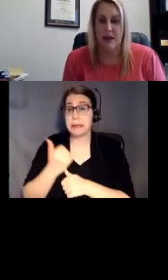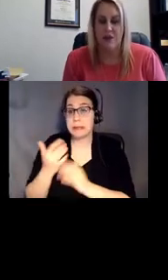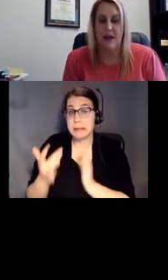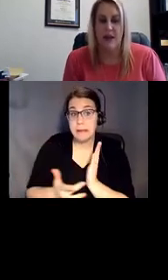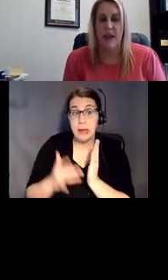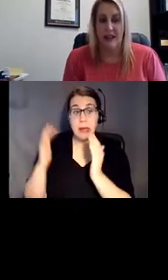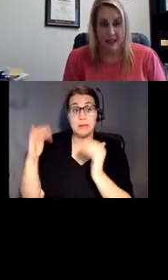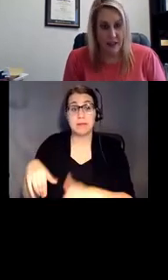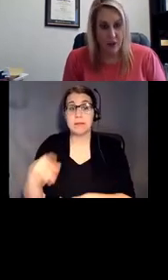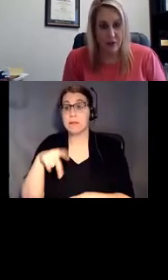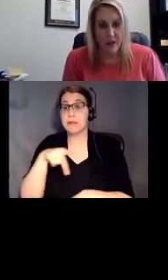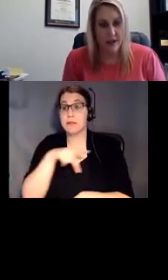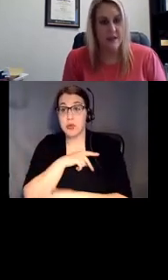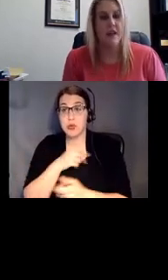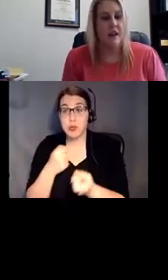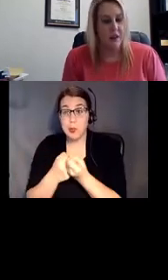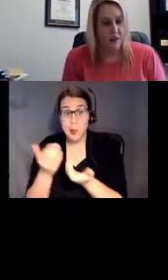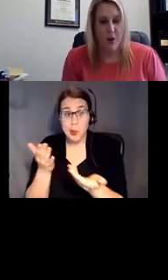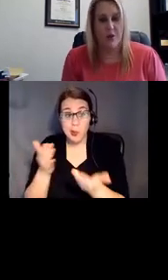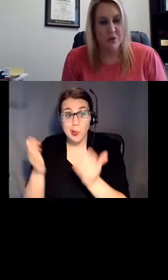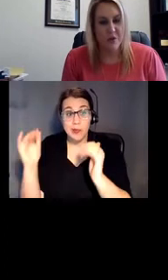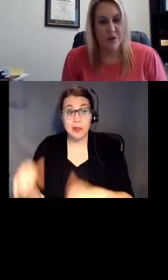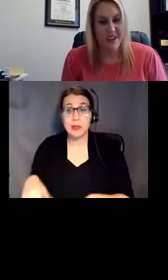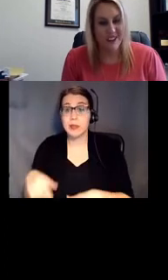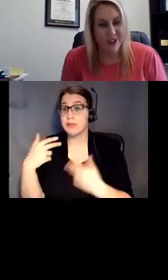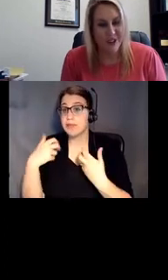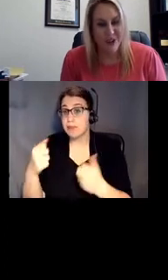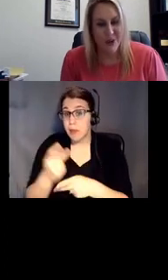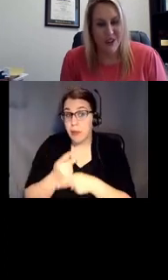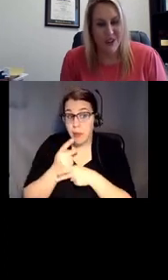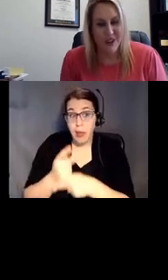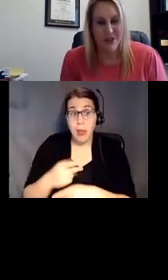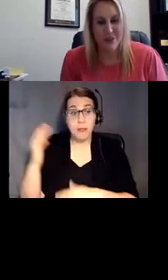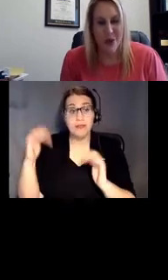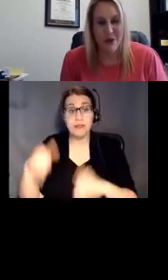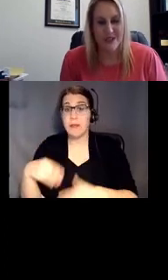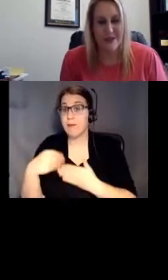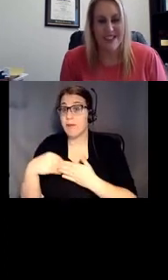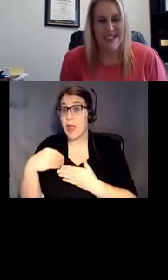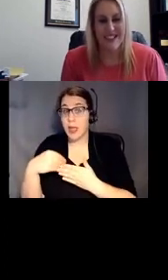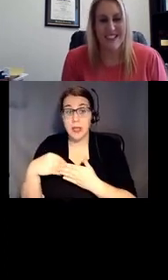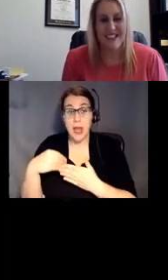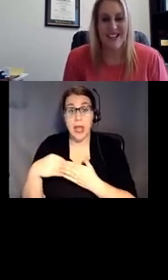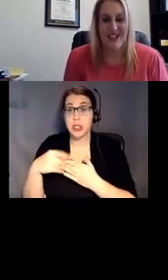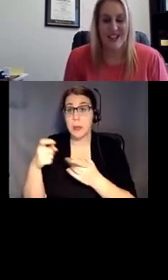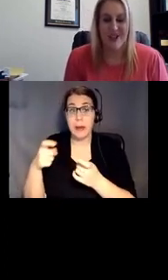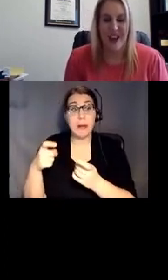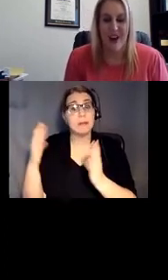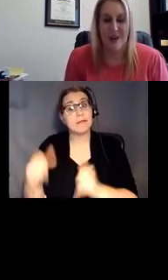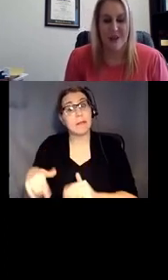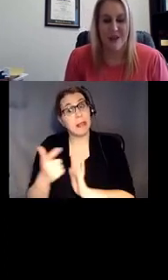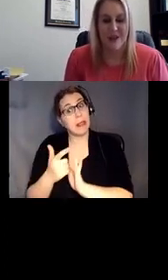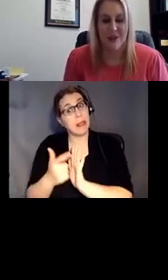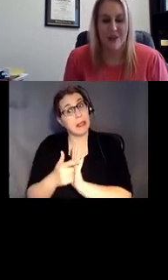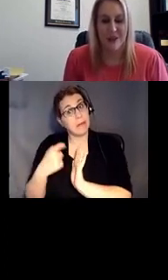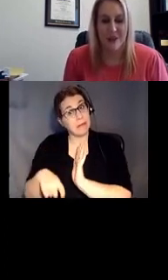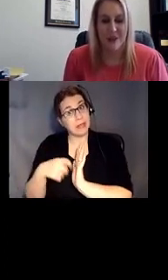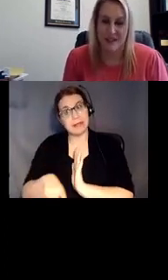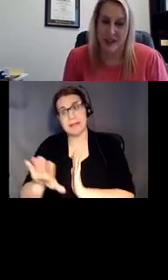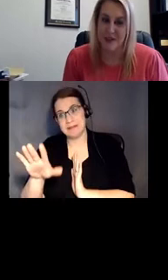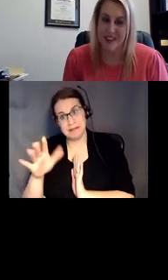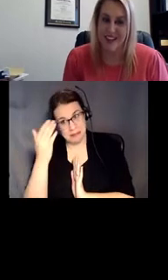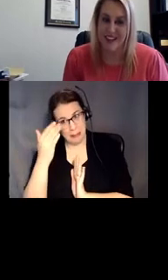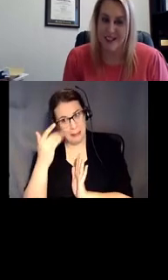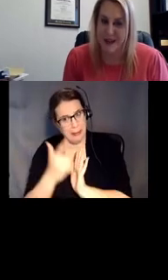financial management, legal fees. We always remember that lawyers wrote some of this legislation, so they always make sure to